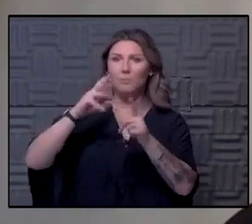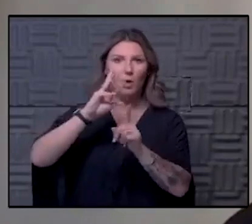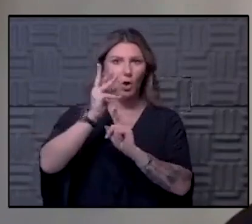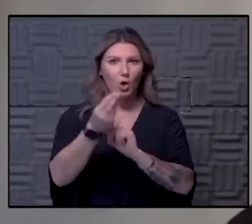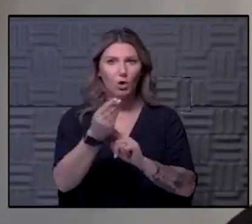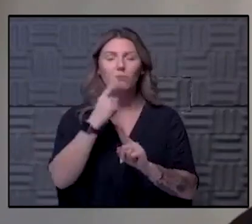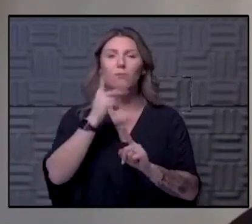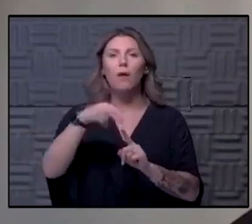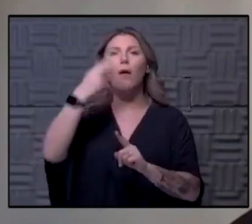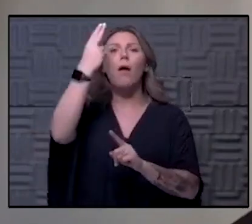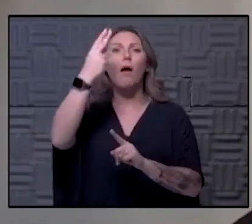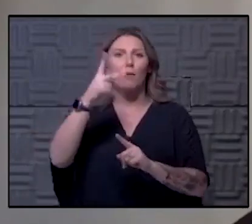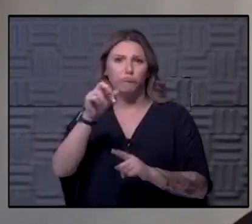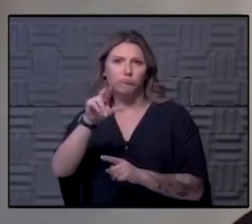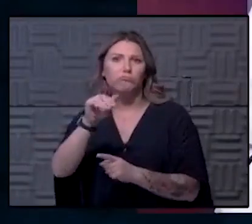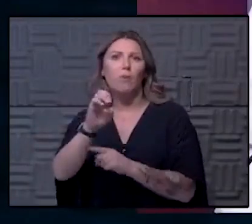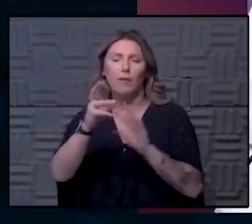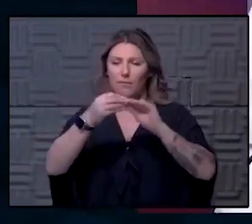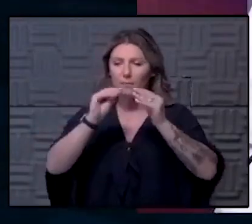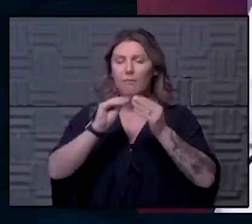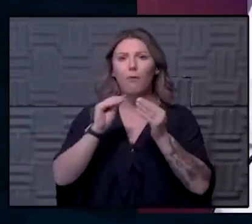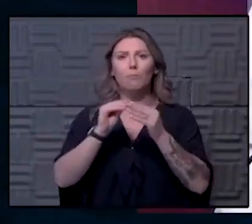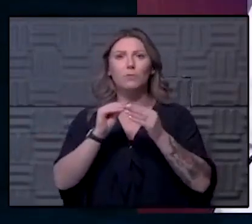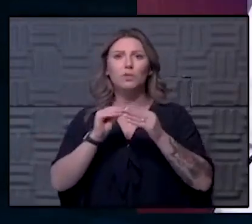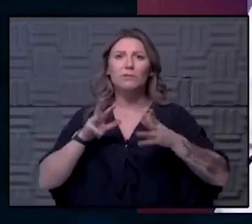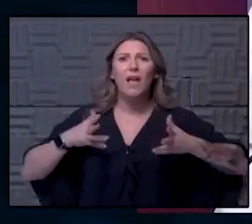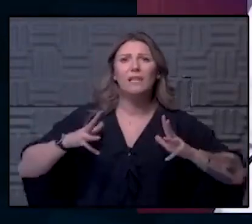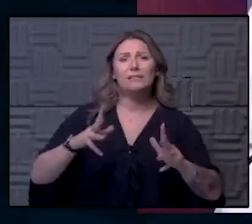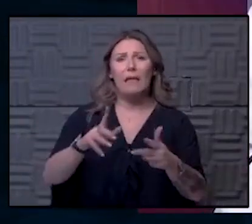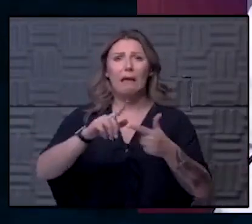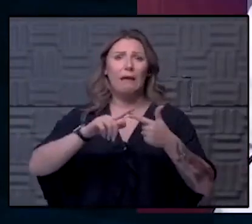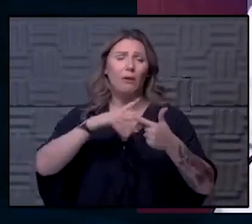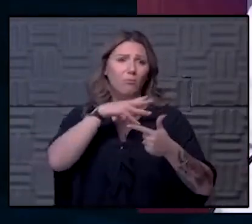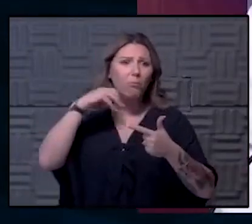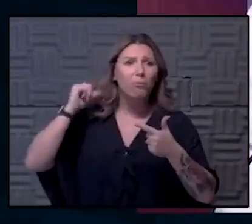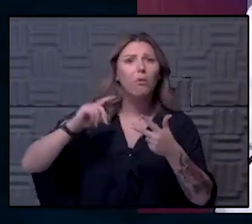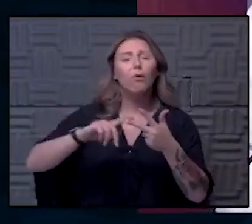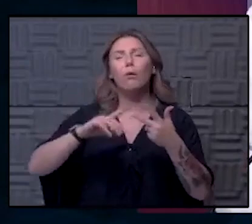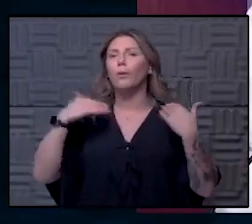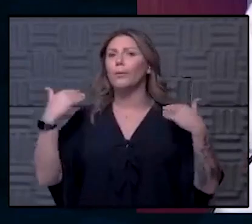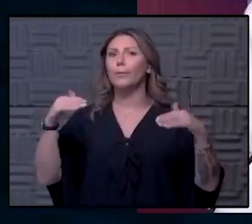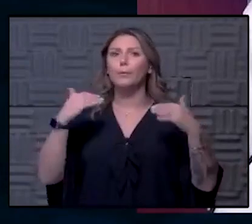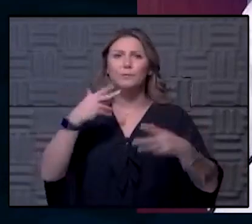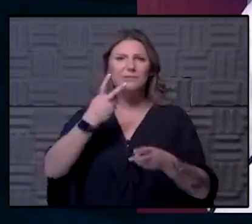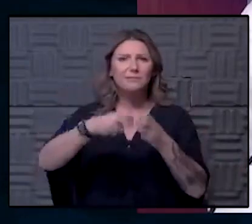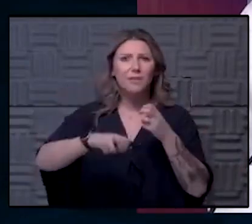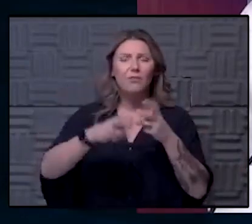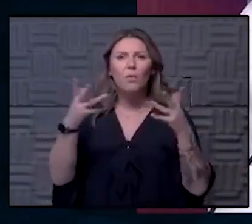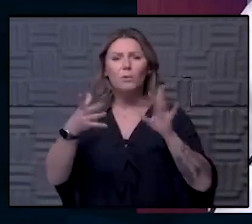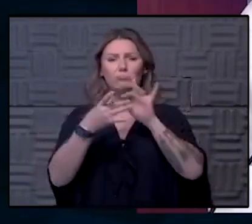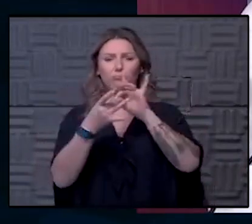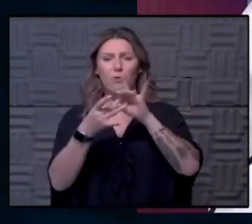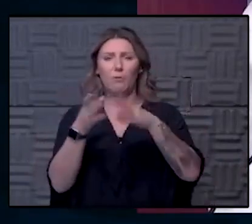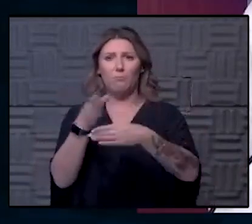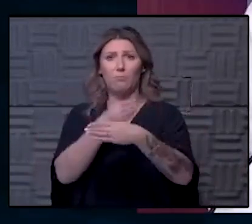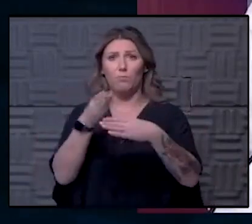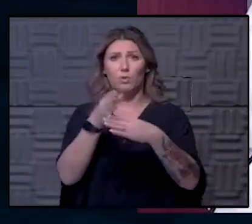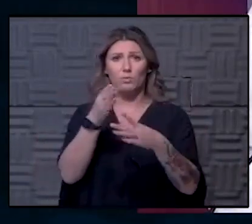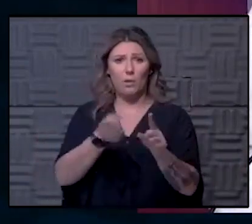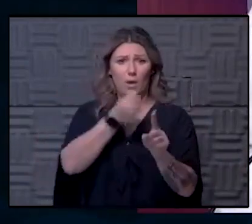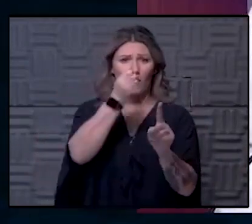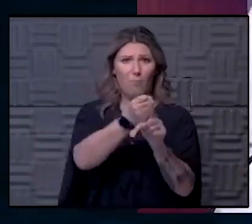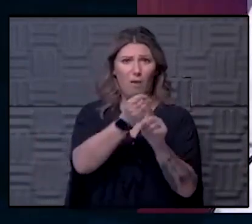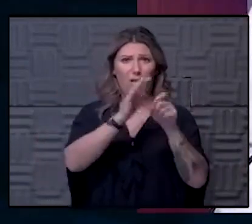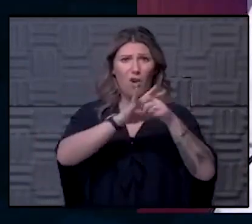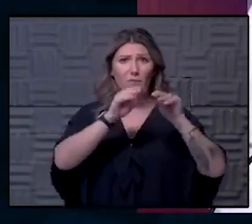insomnia, anxiety, and burnout as well. Yeah, it's been tough. So what's the relationship between the pandemic and insomnia?